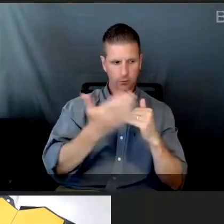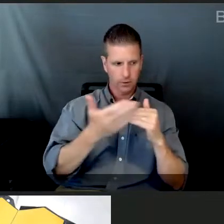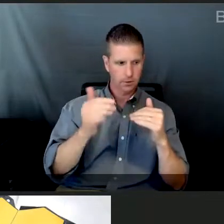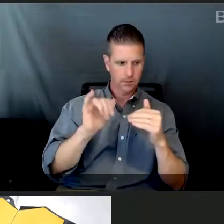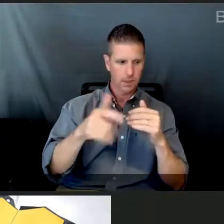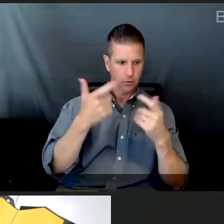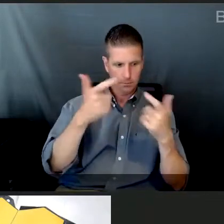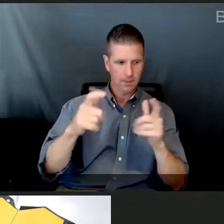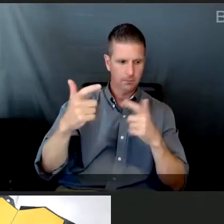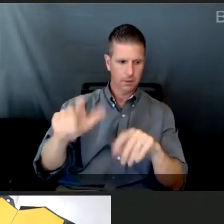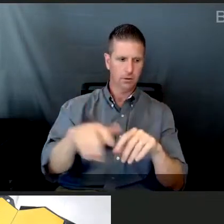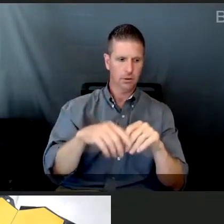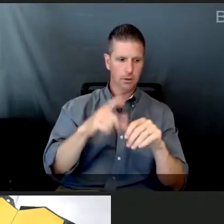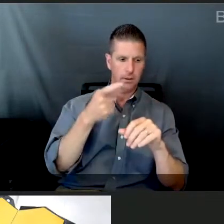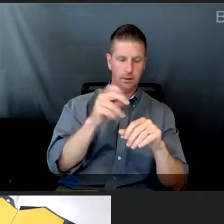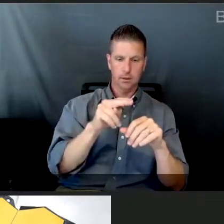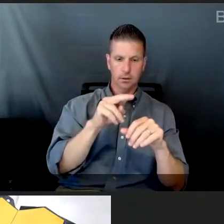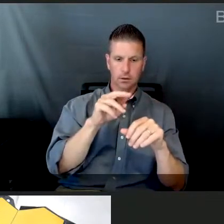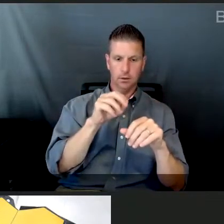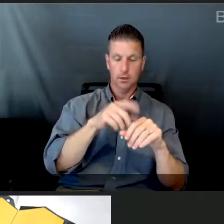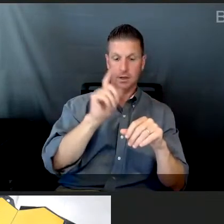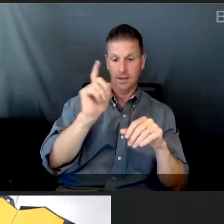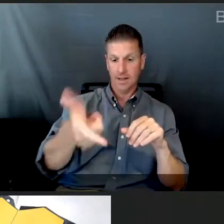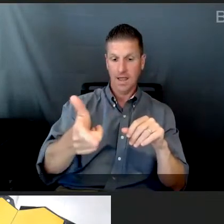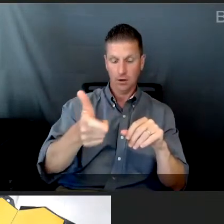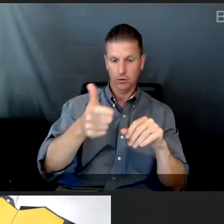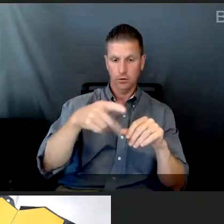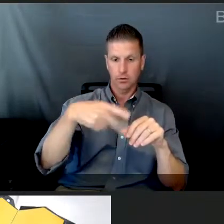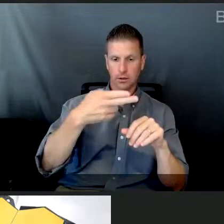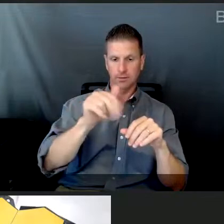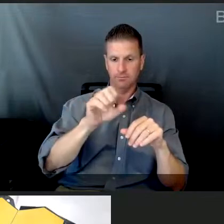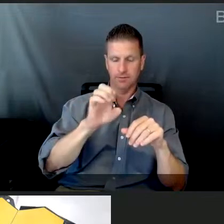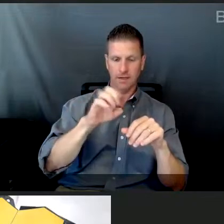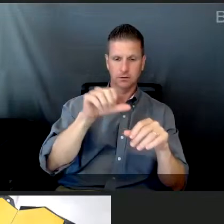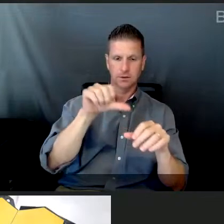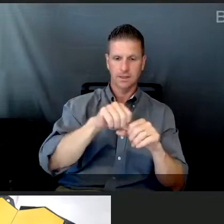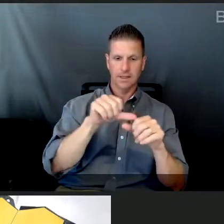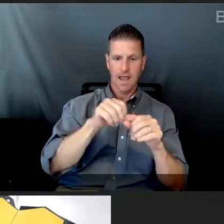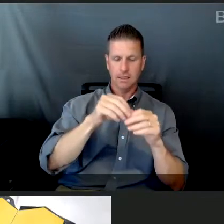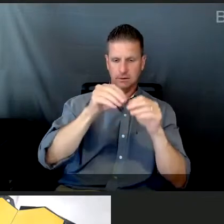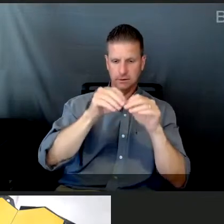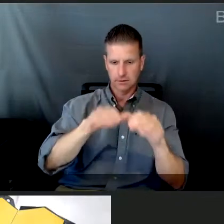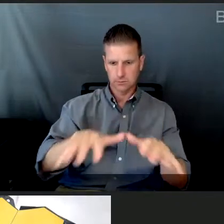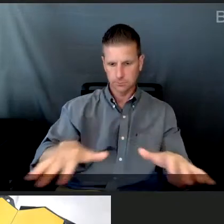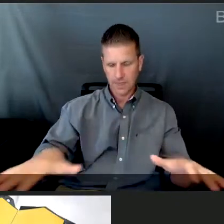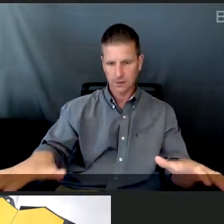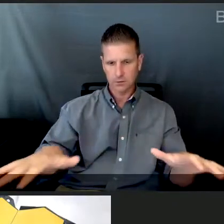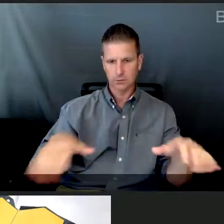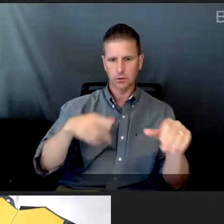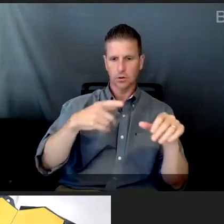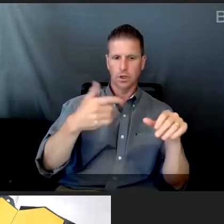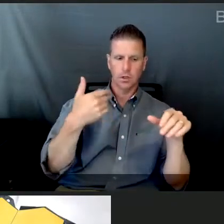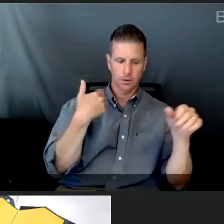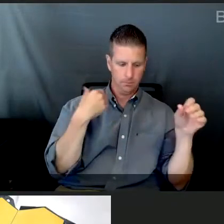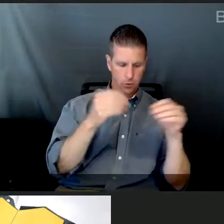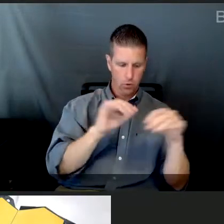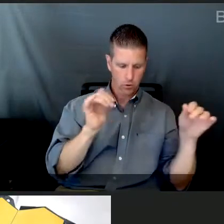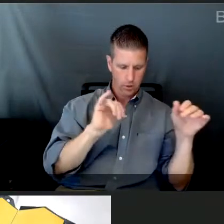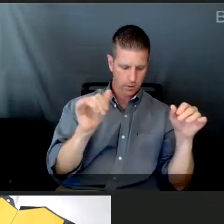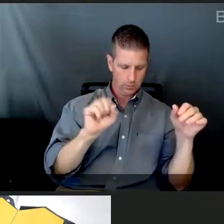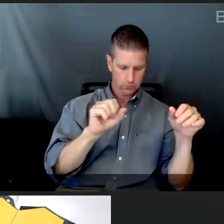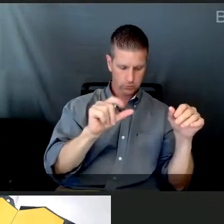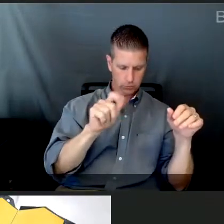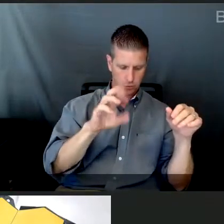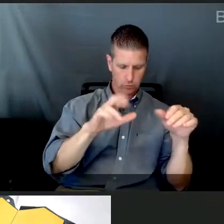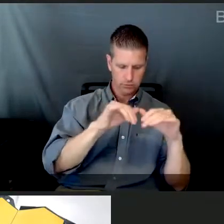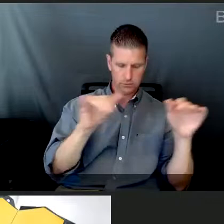bigger. And then in this later phase, the gas dissipates. And so it's more like our solar system where the bulk